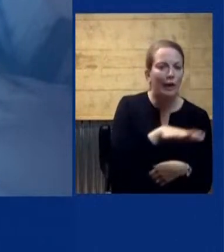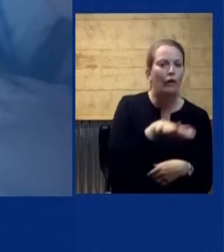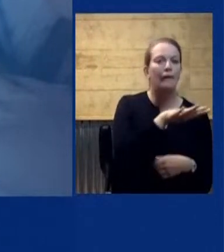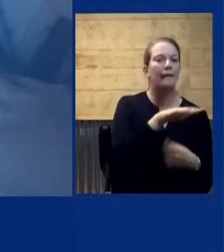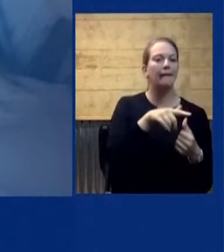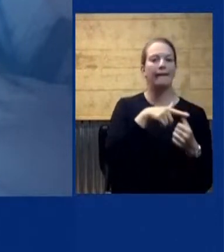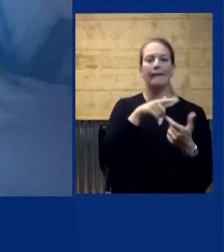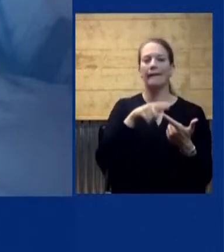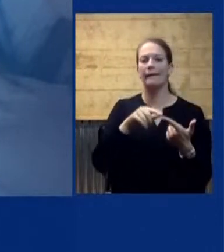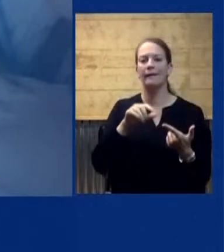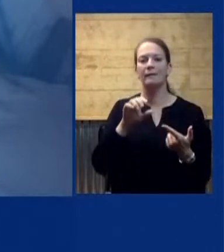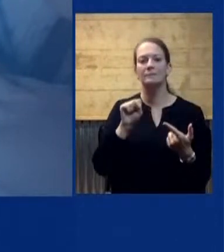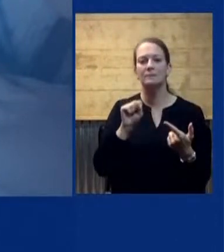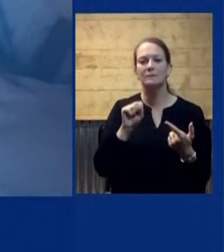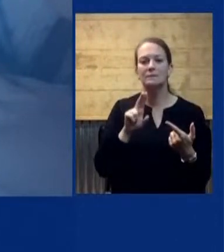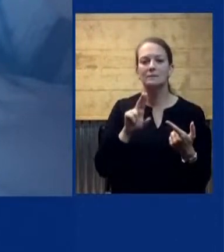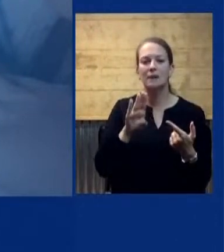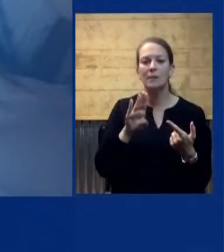districts.